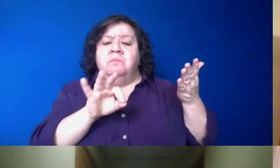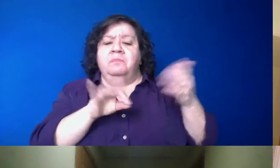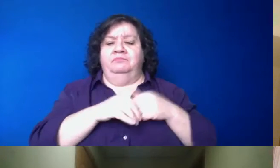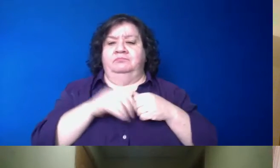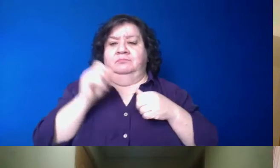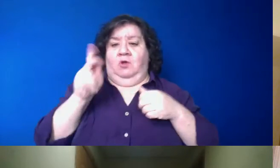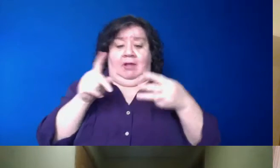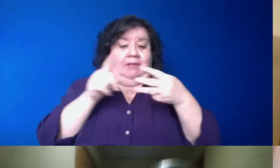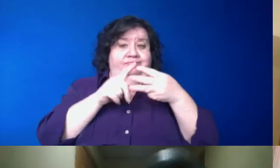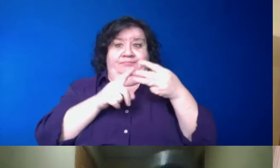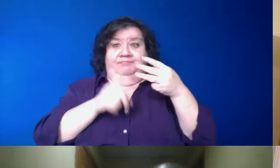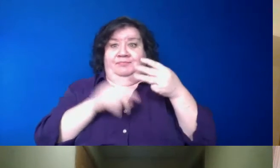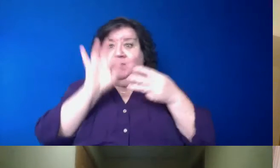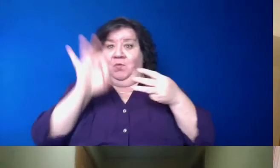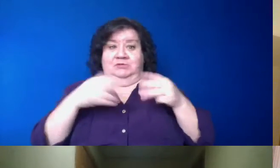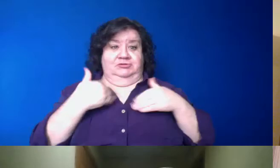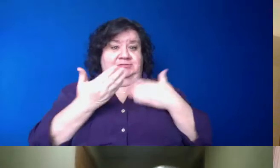advance for having done so already.